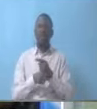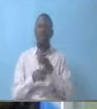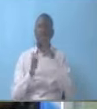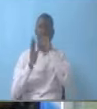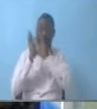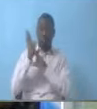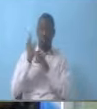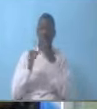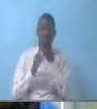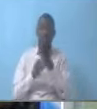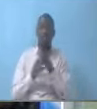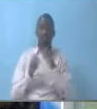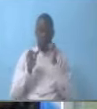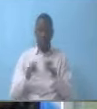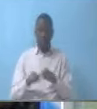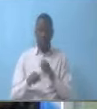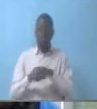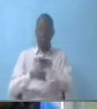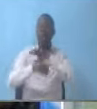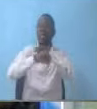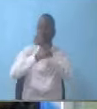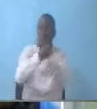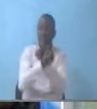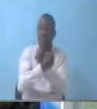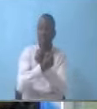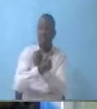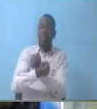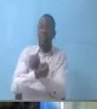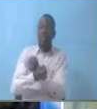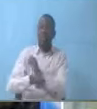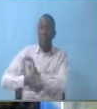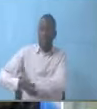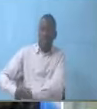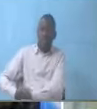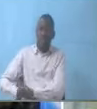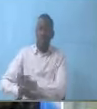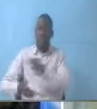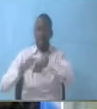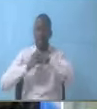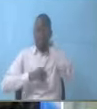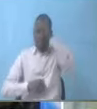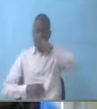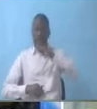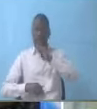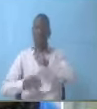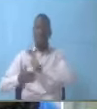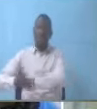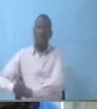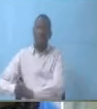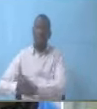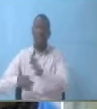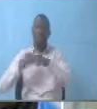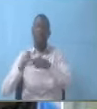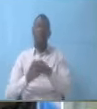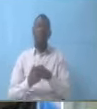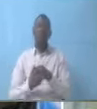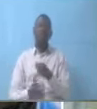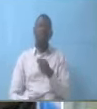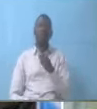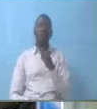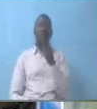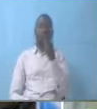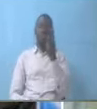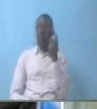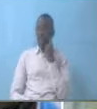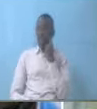48 hours, then released. Later, the APRC changed it to 72 hours. Gambia fi mënon nañu tey nit ki da way dañ la wara bayyi diir